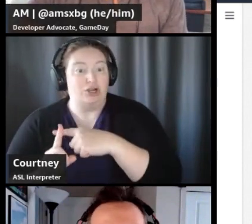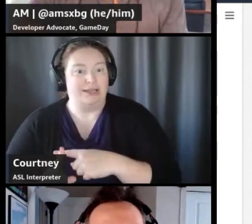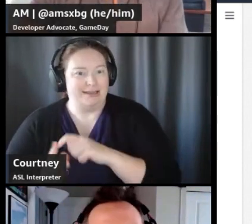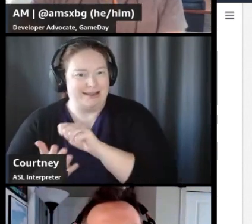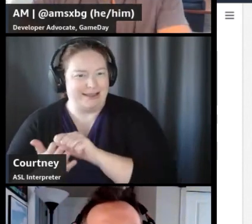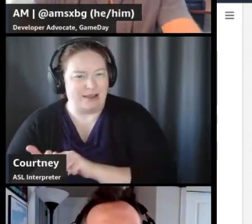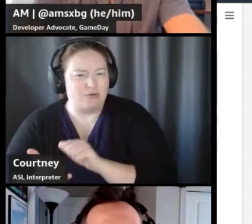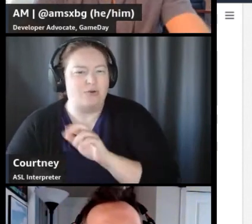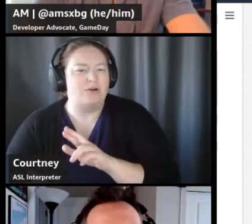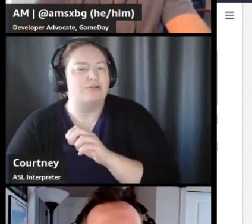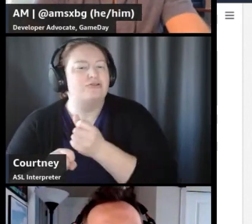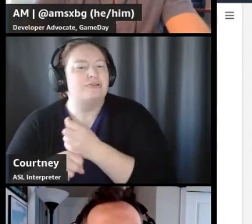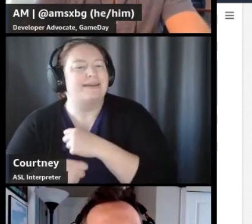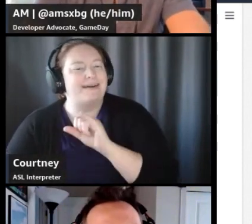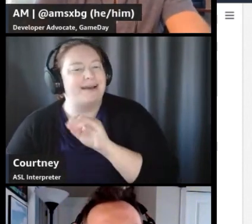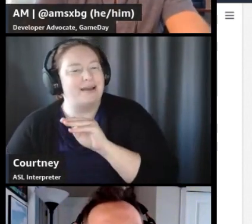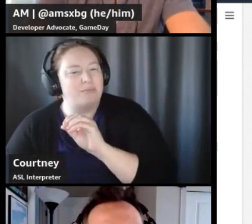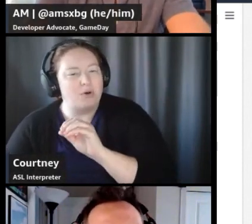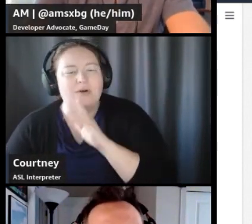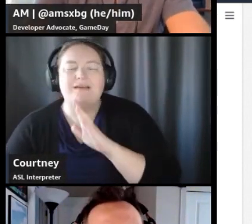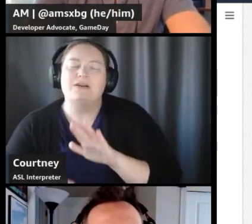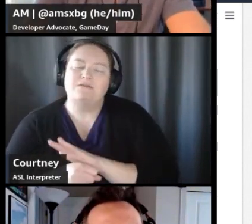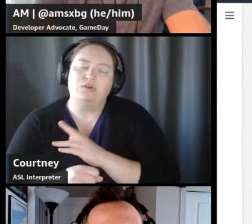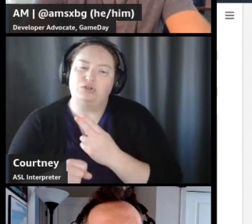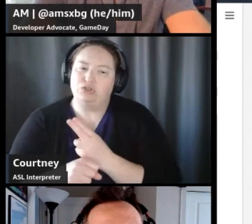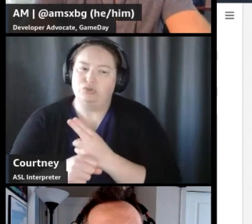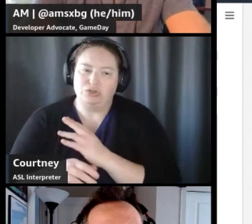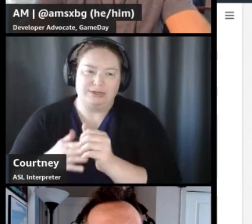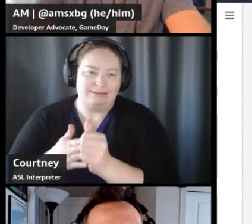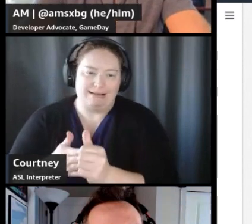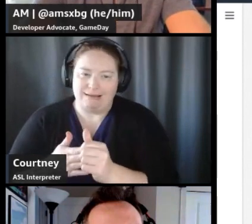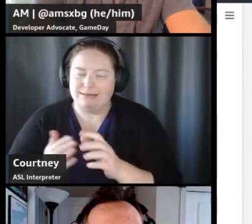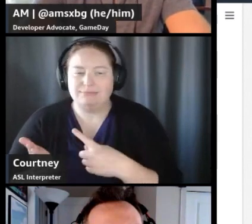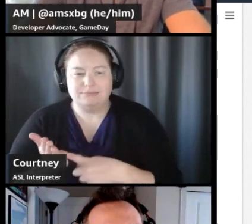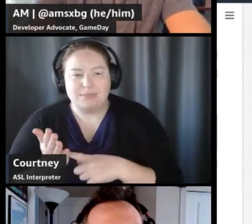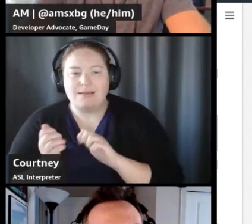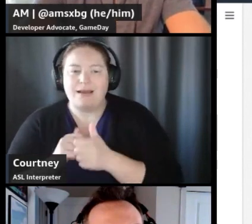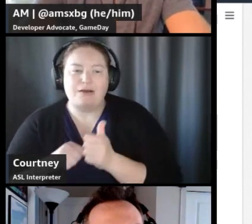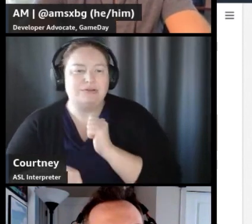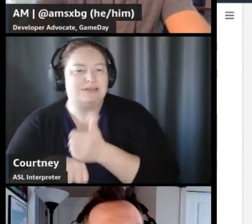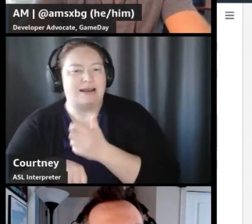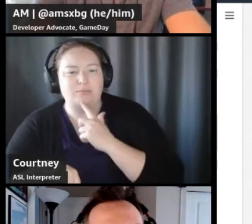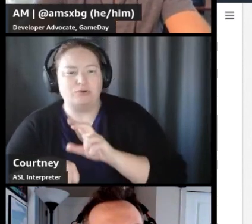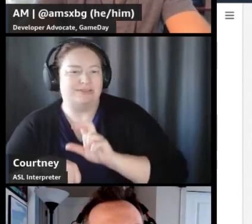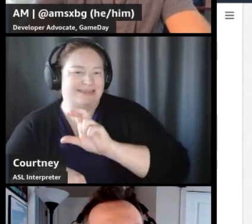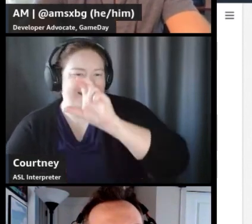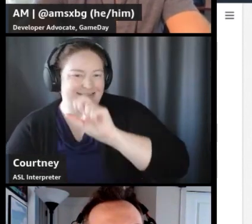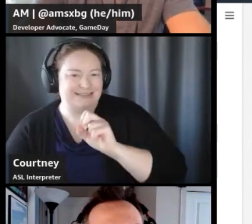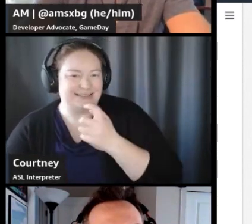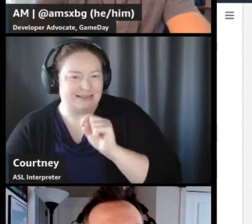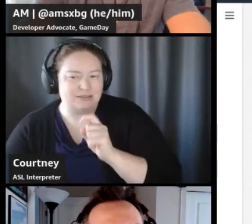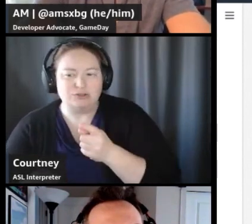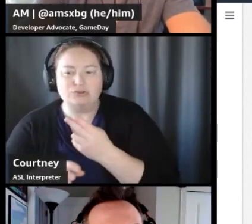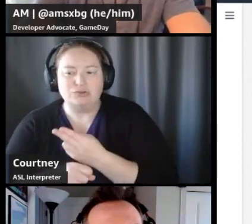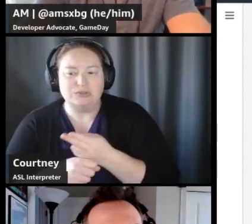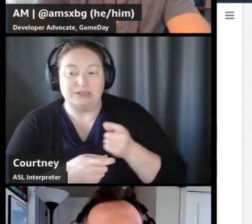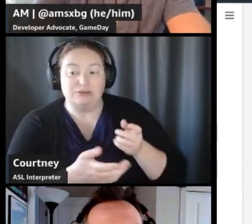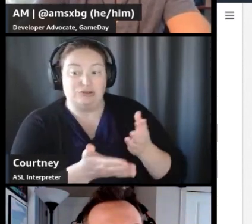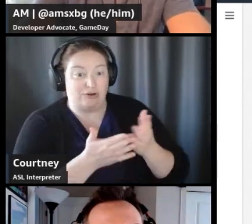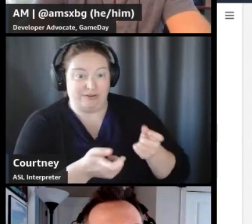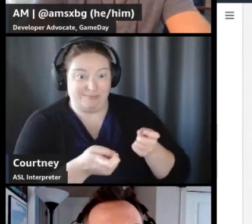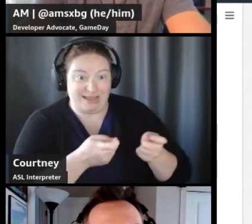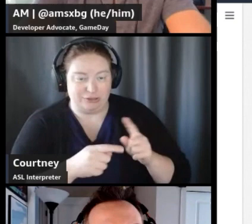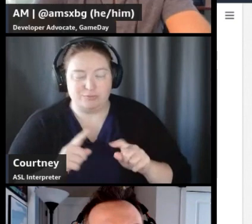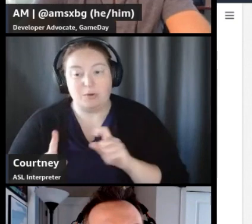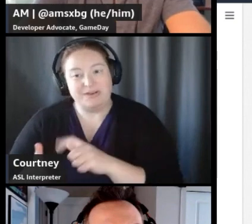IAM role. We have like an entire user guide where we talk about how to set up your StackSets using the service manage, but with the